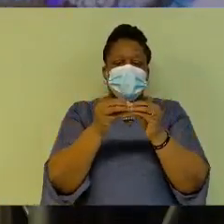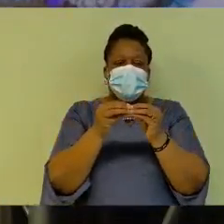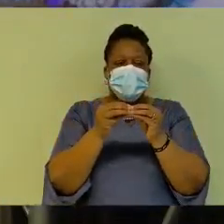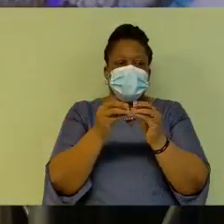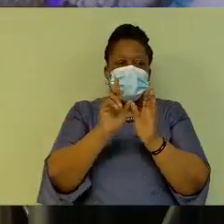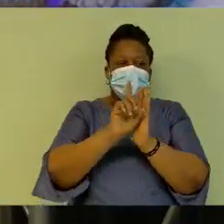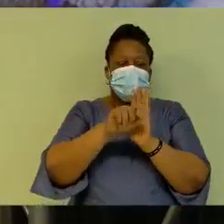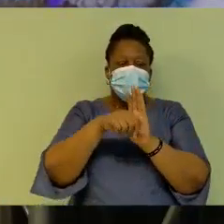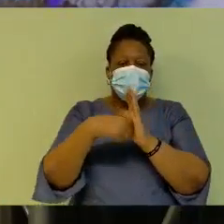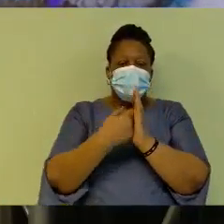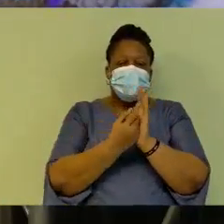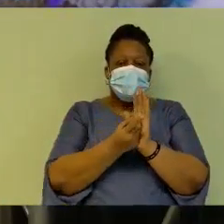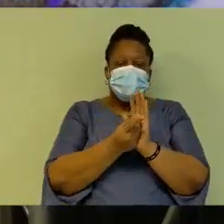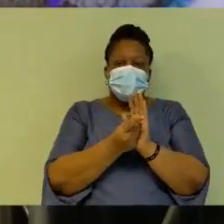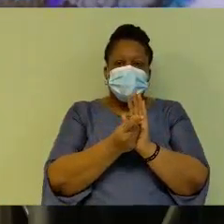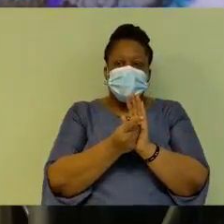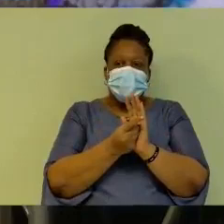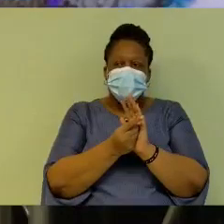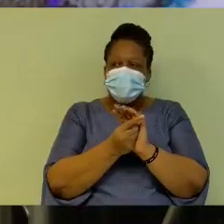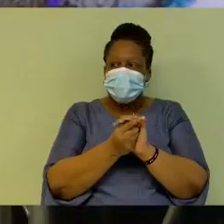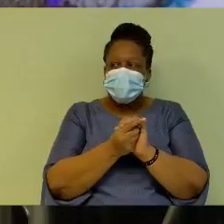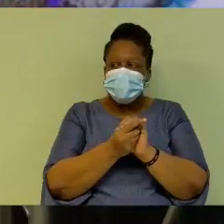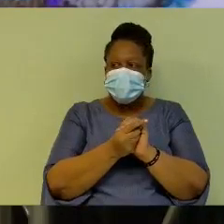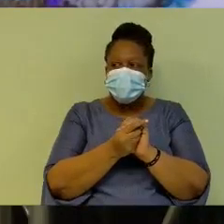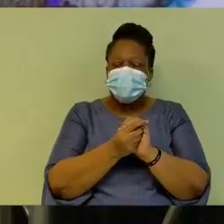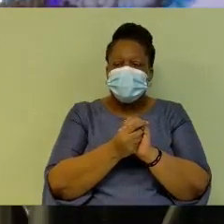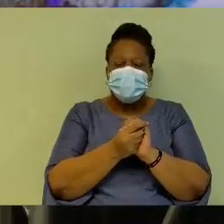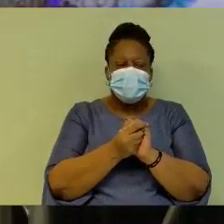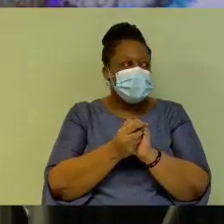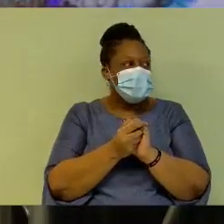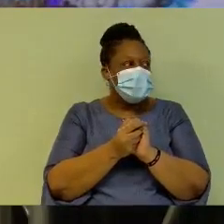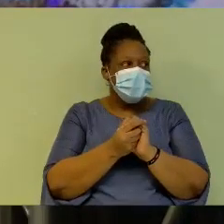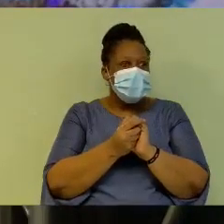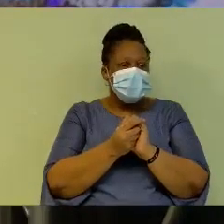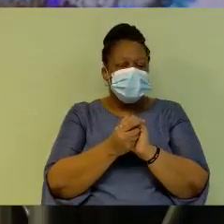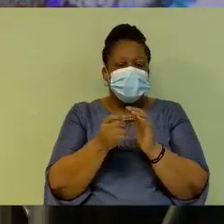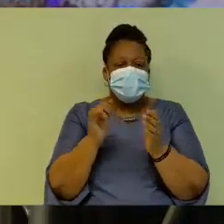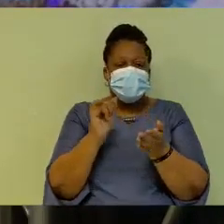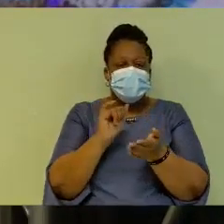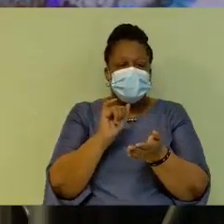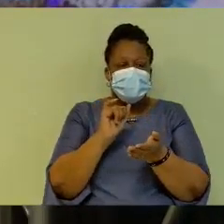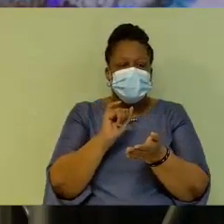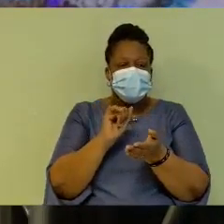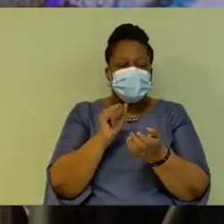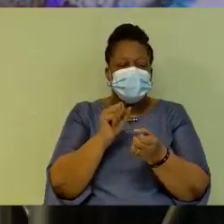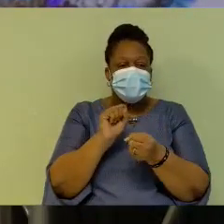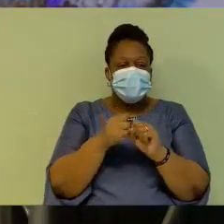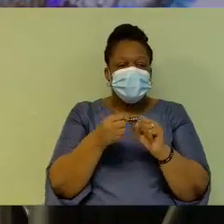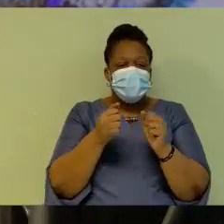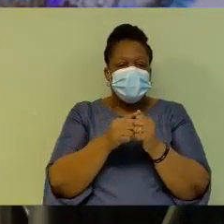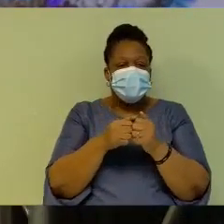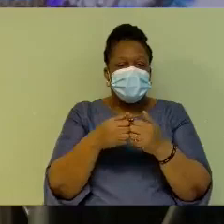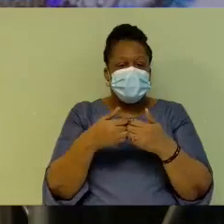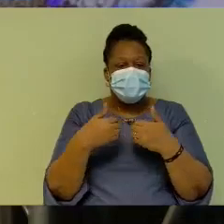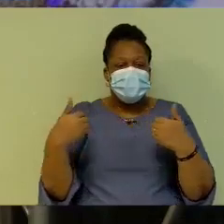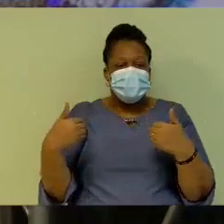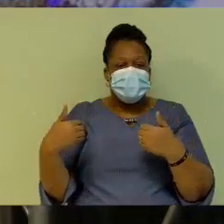congestion being experienced, as well as the risks that are associated with large